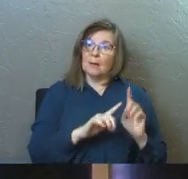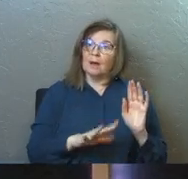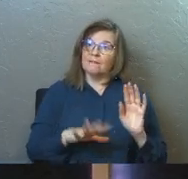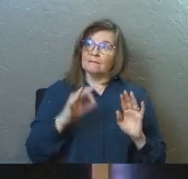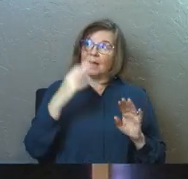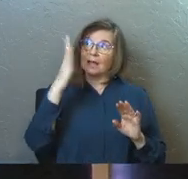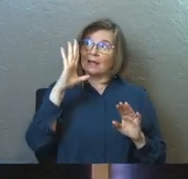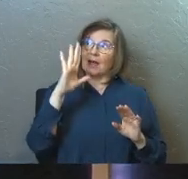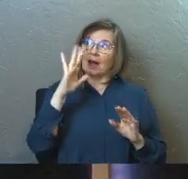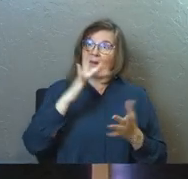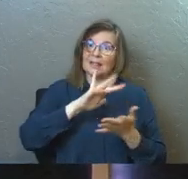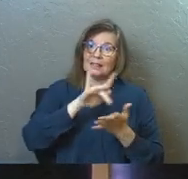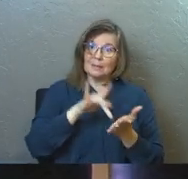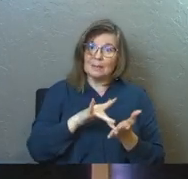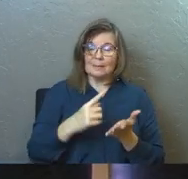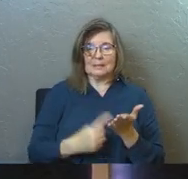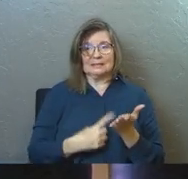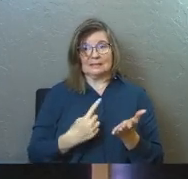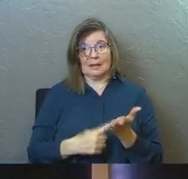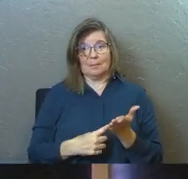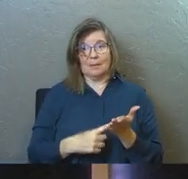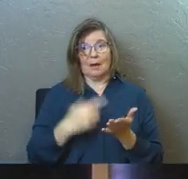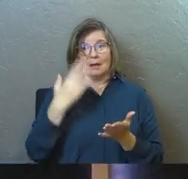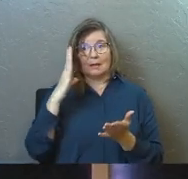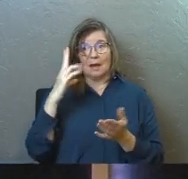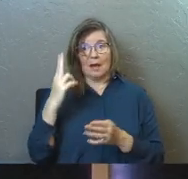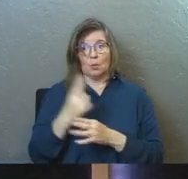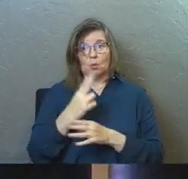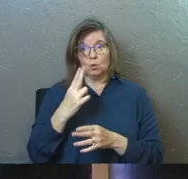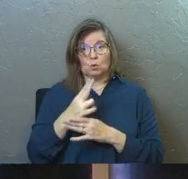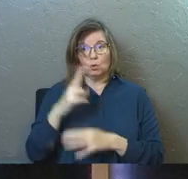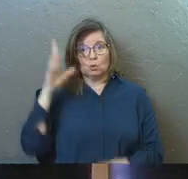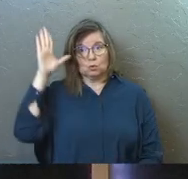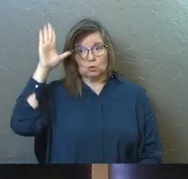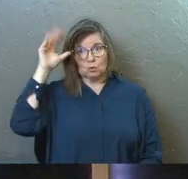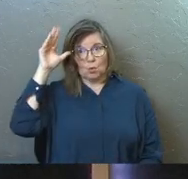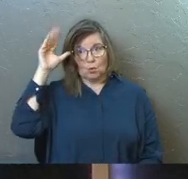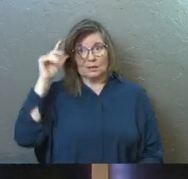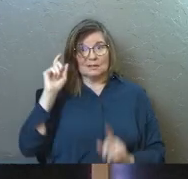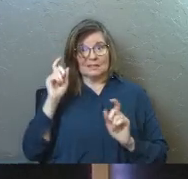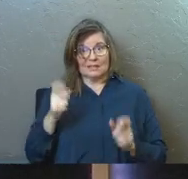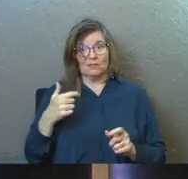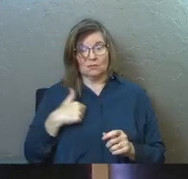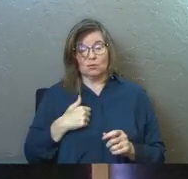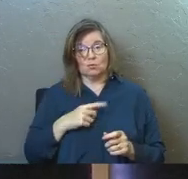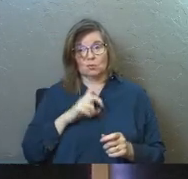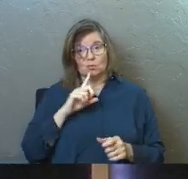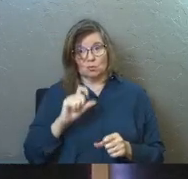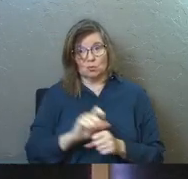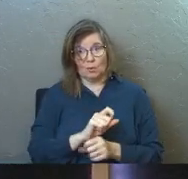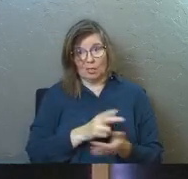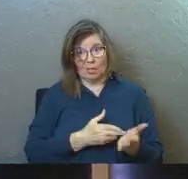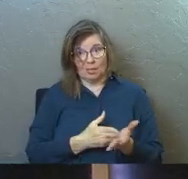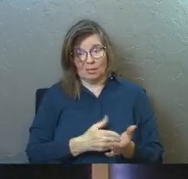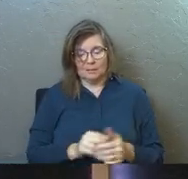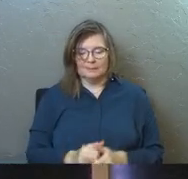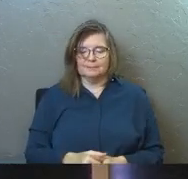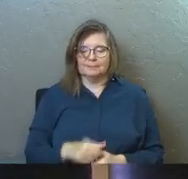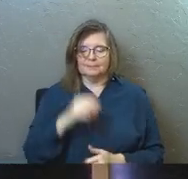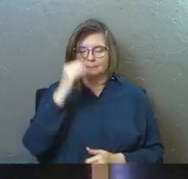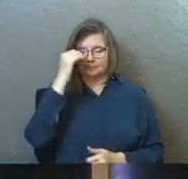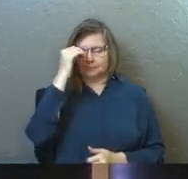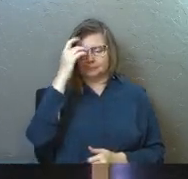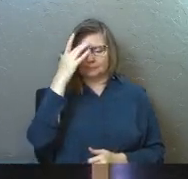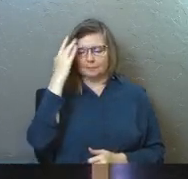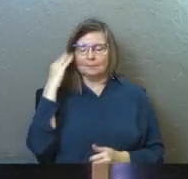because sometimes God will use a donkey to give you truth. So let's start with number one. Don't get